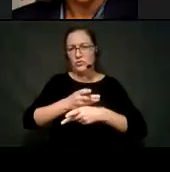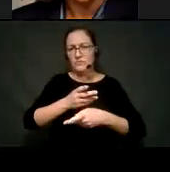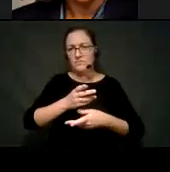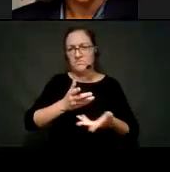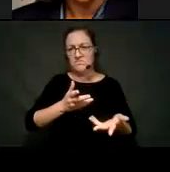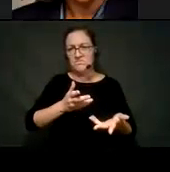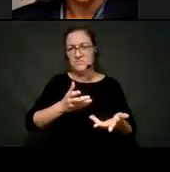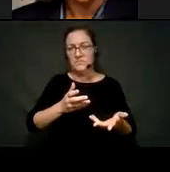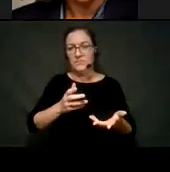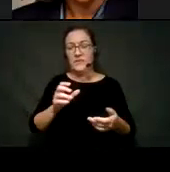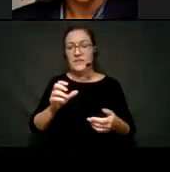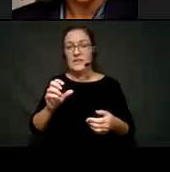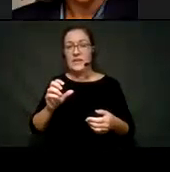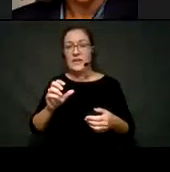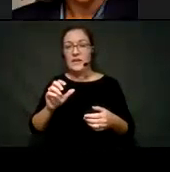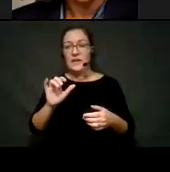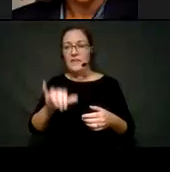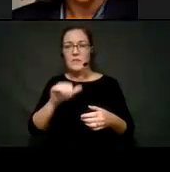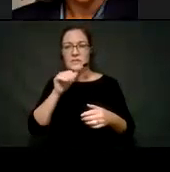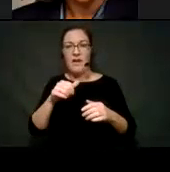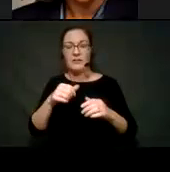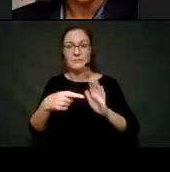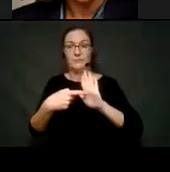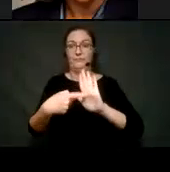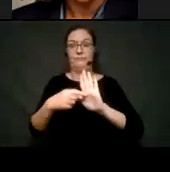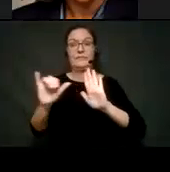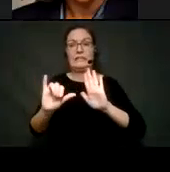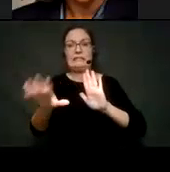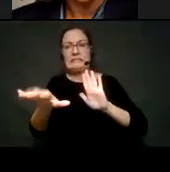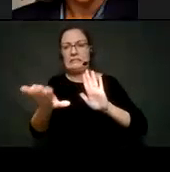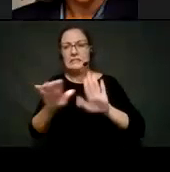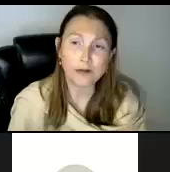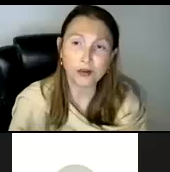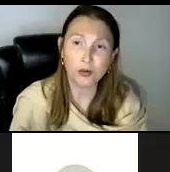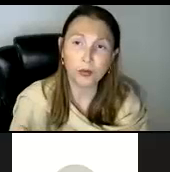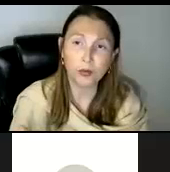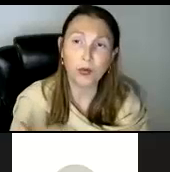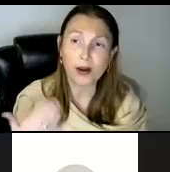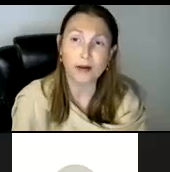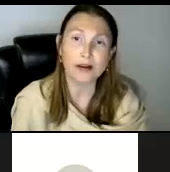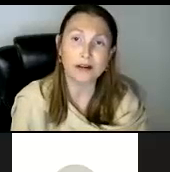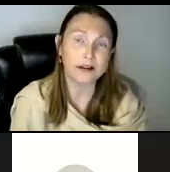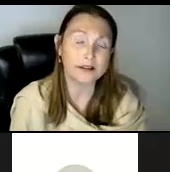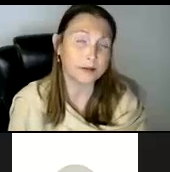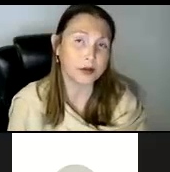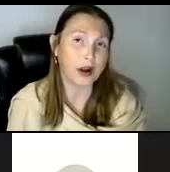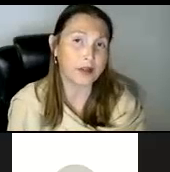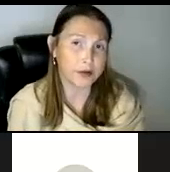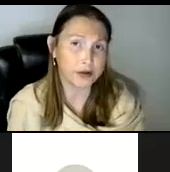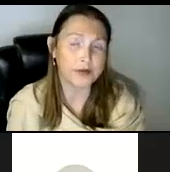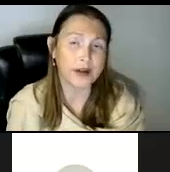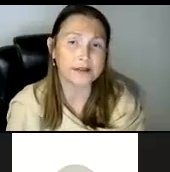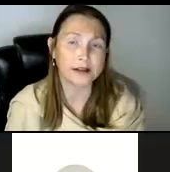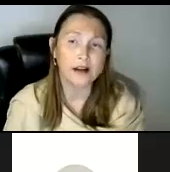pause necessarily to vaccinate. And this weekend we would expect them to recommend similar on